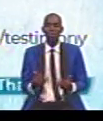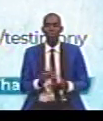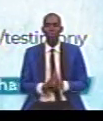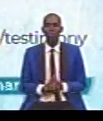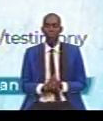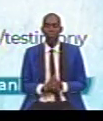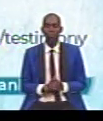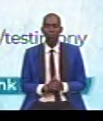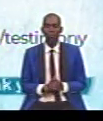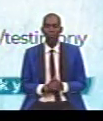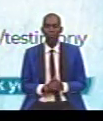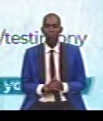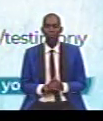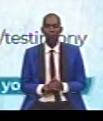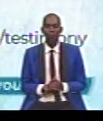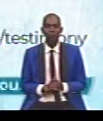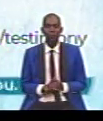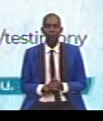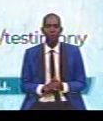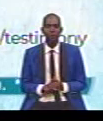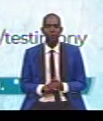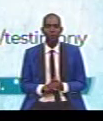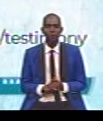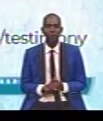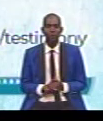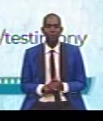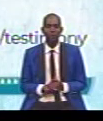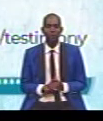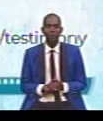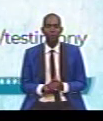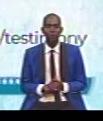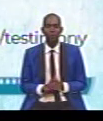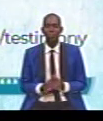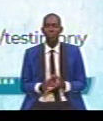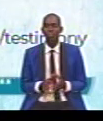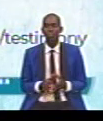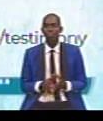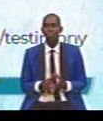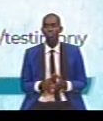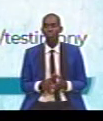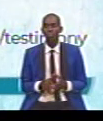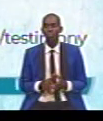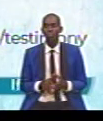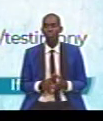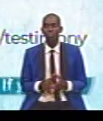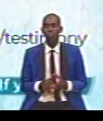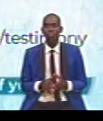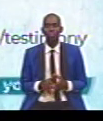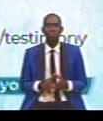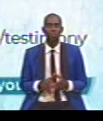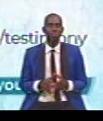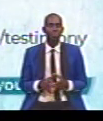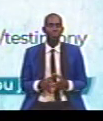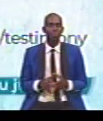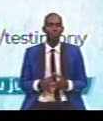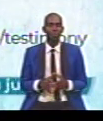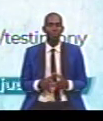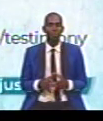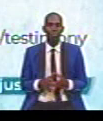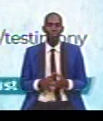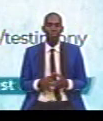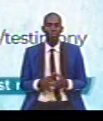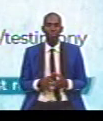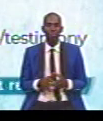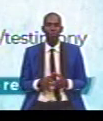Miracles are happening online without numbers, and we have one from the